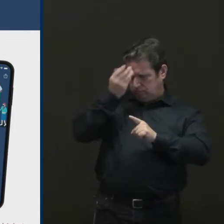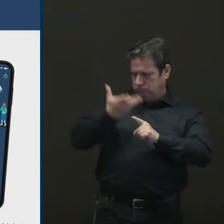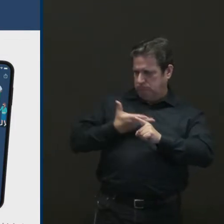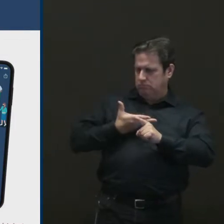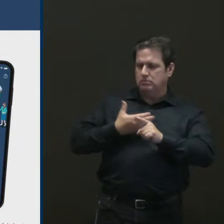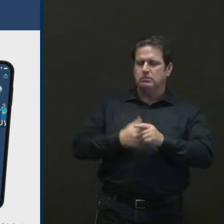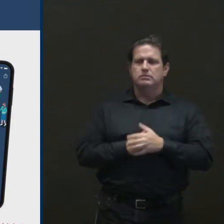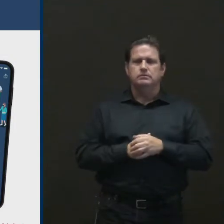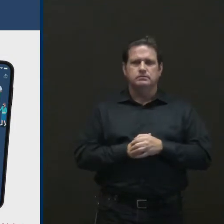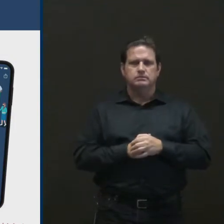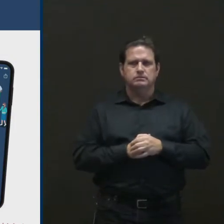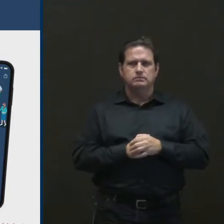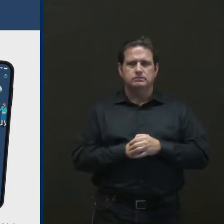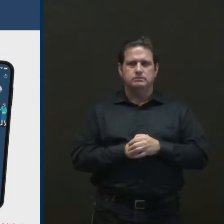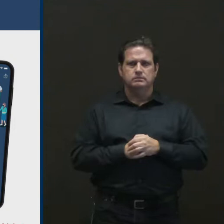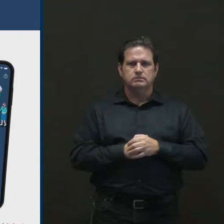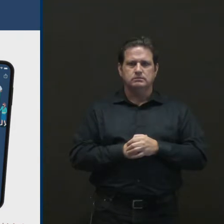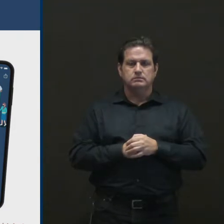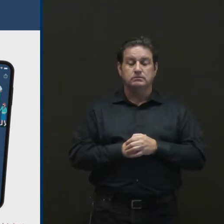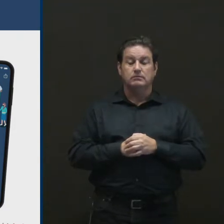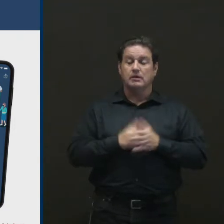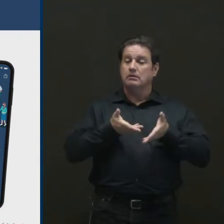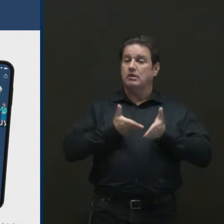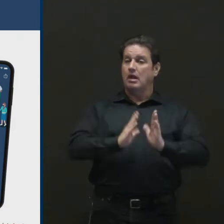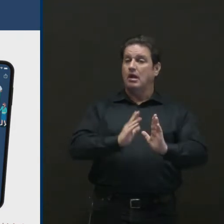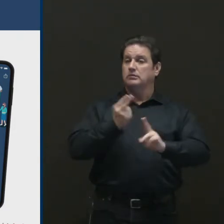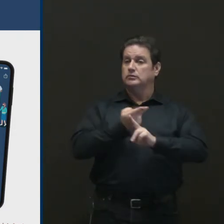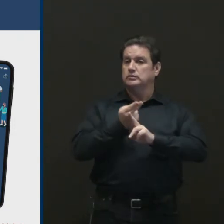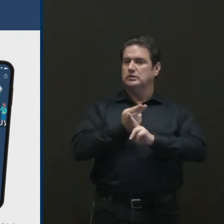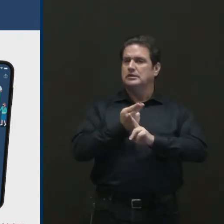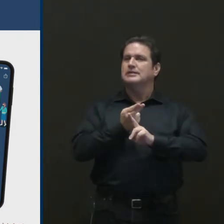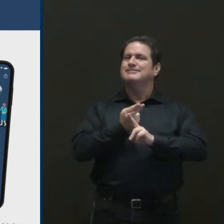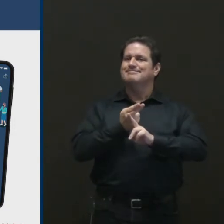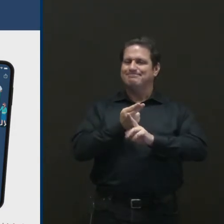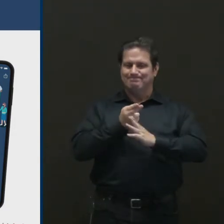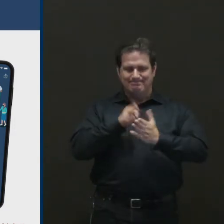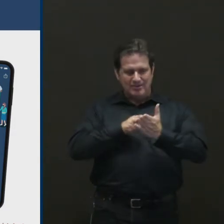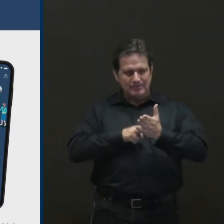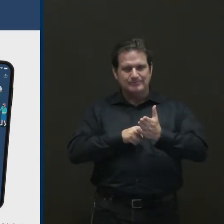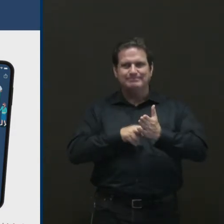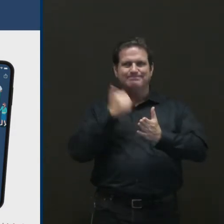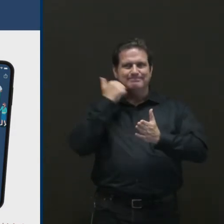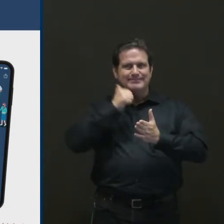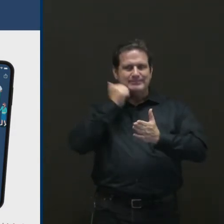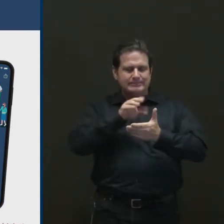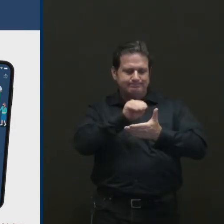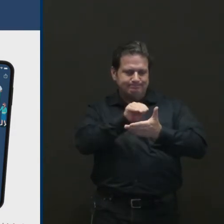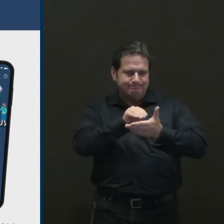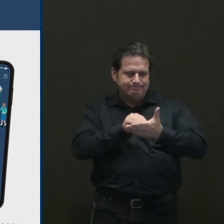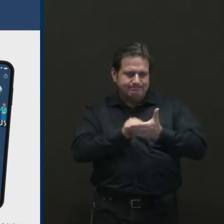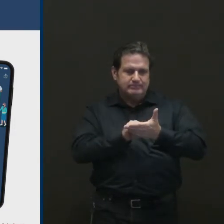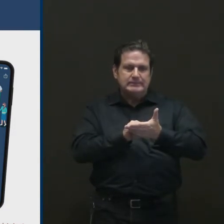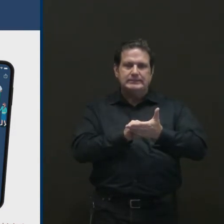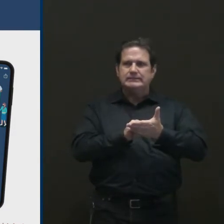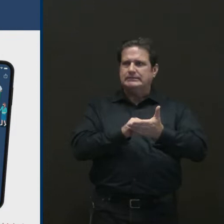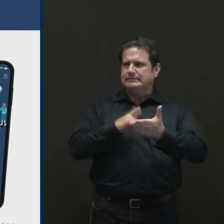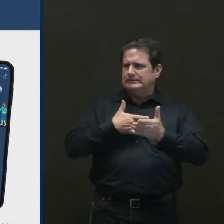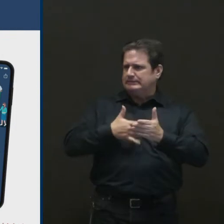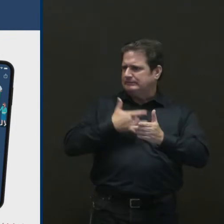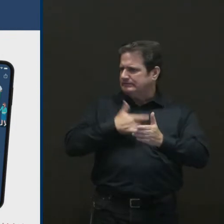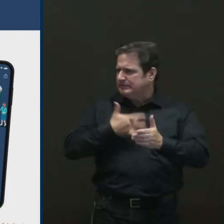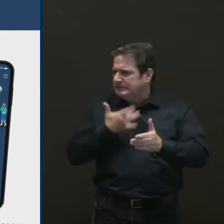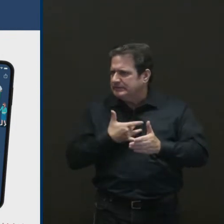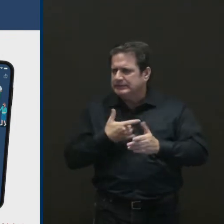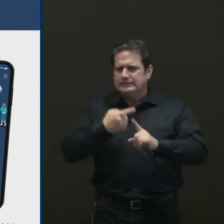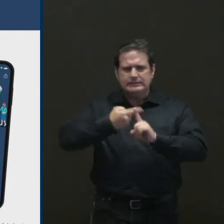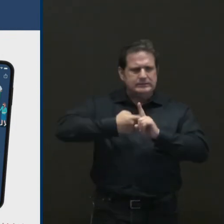COVID-19. And the app is going to allow users to also log their symptoms every day, which is going to help them be able to check back and